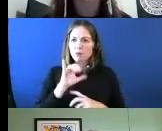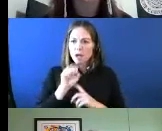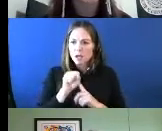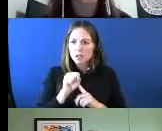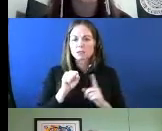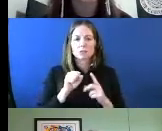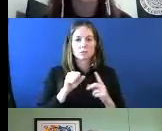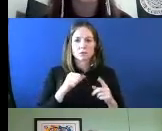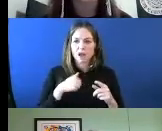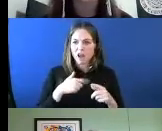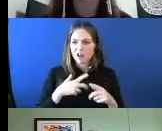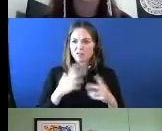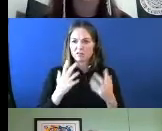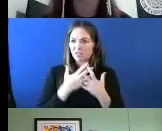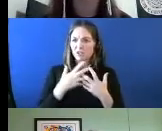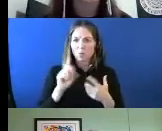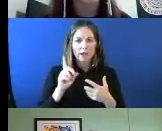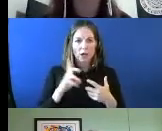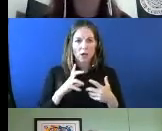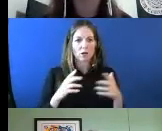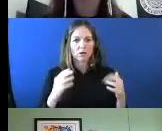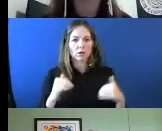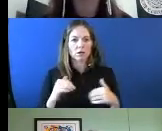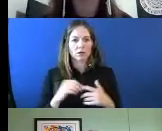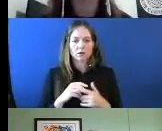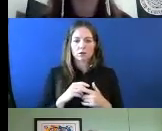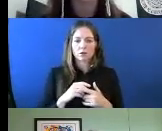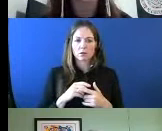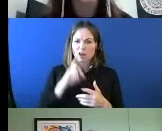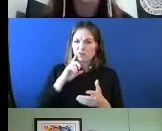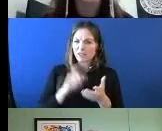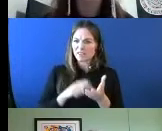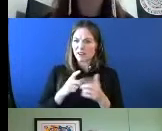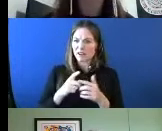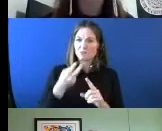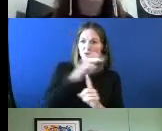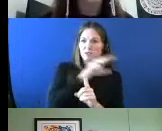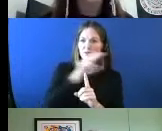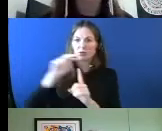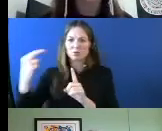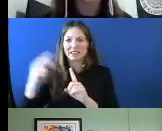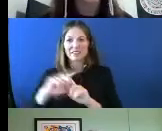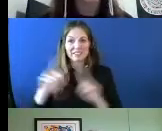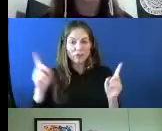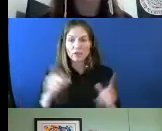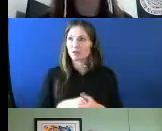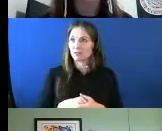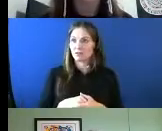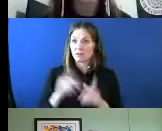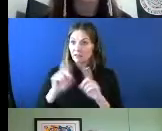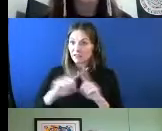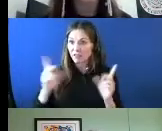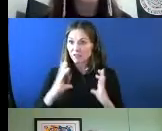piece of Indigenous cultural safety is to recognize that we have different worldviews, right? It's okay to be different as long as we're